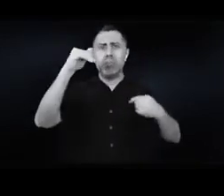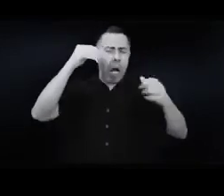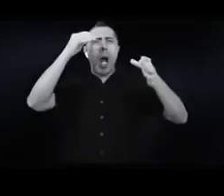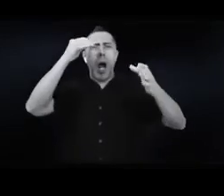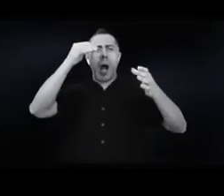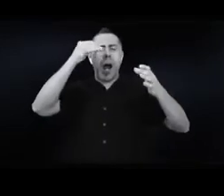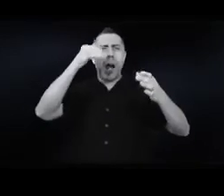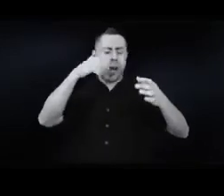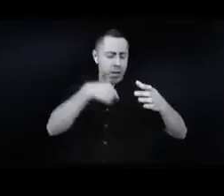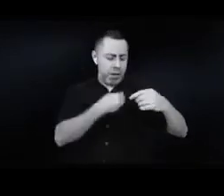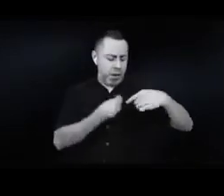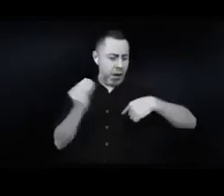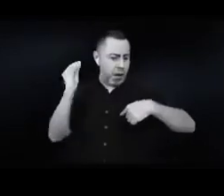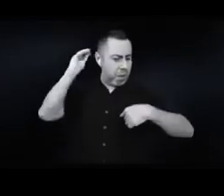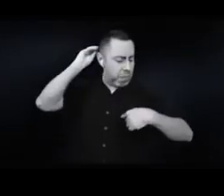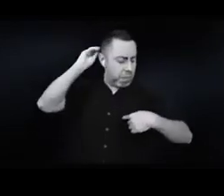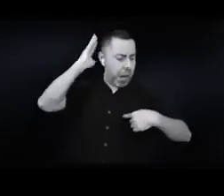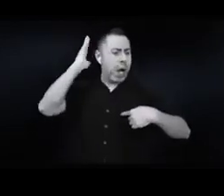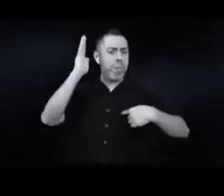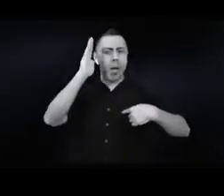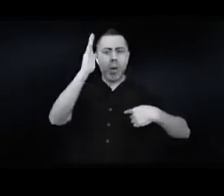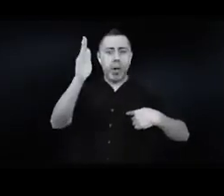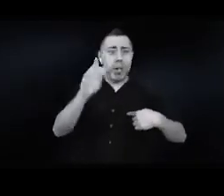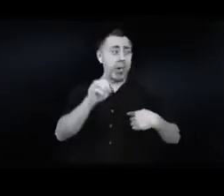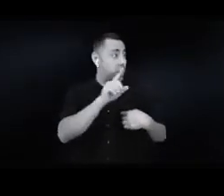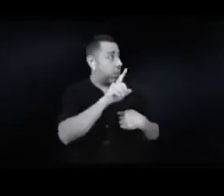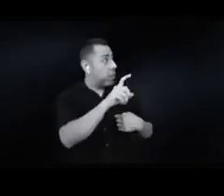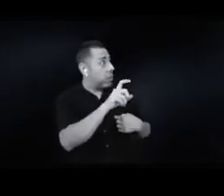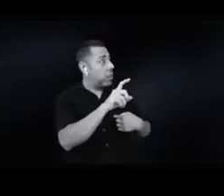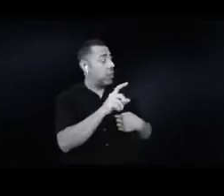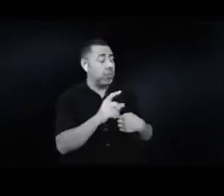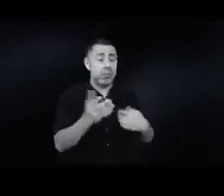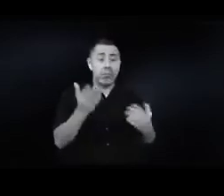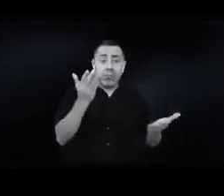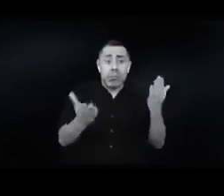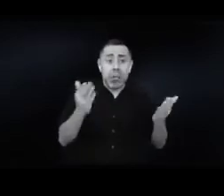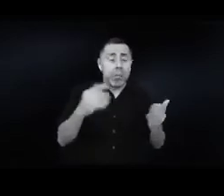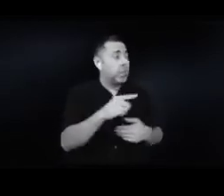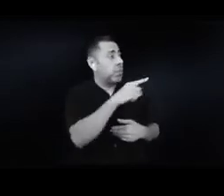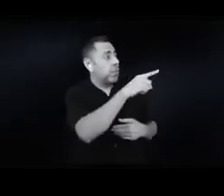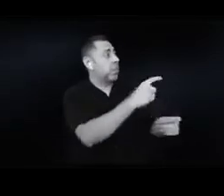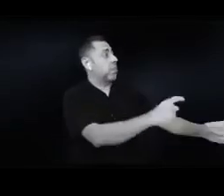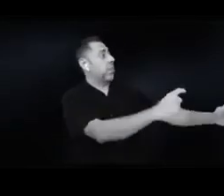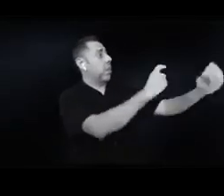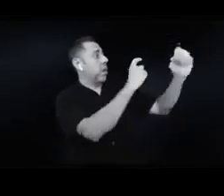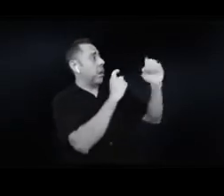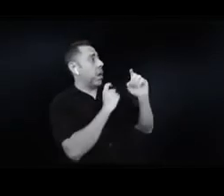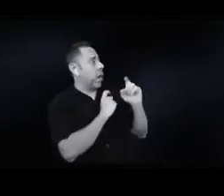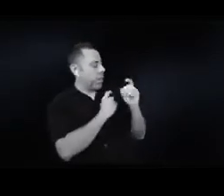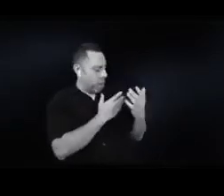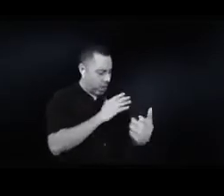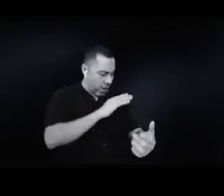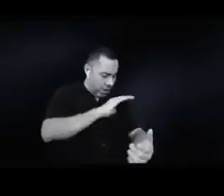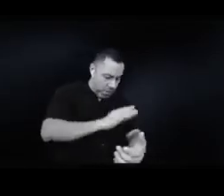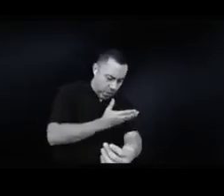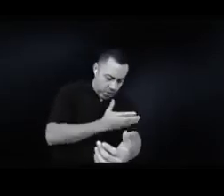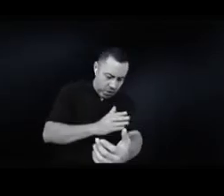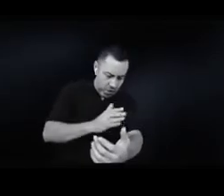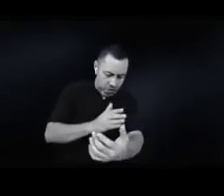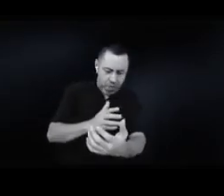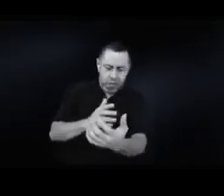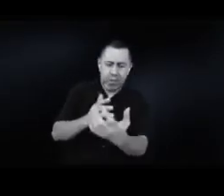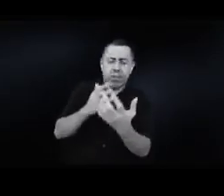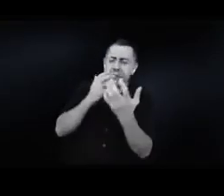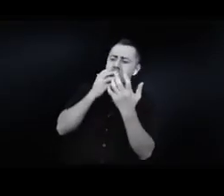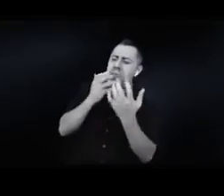Were you giving me the music that made your children cry with its